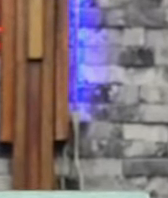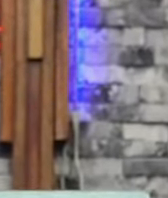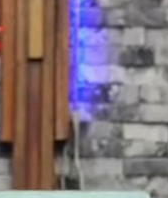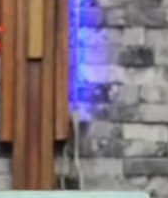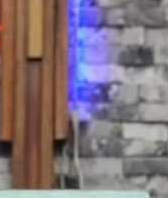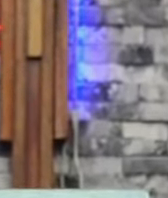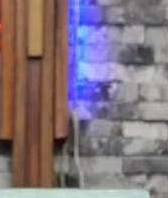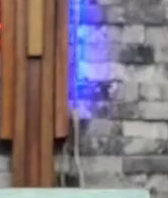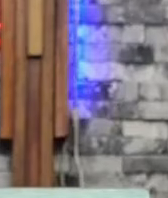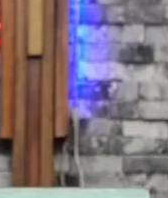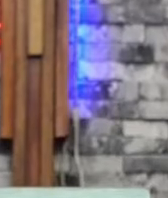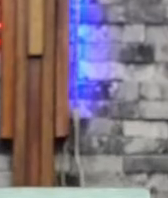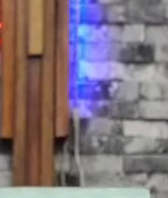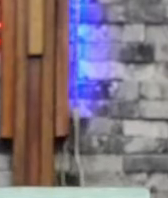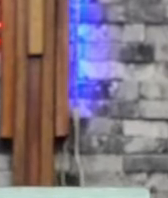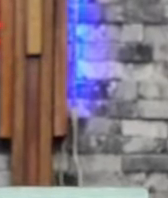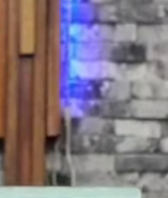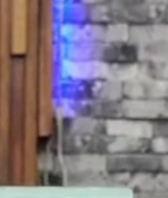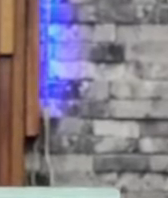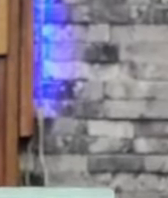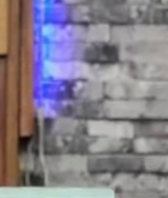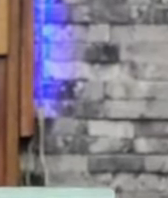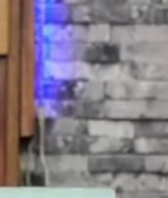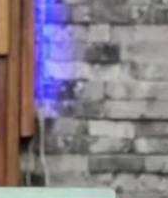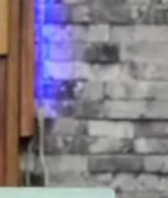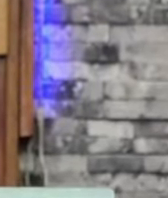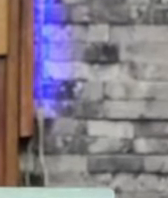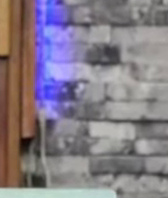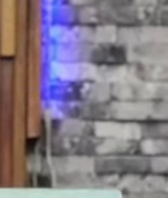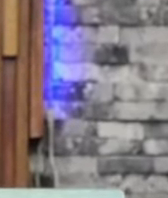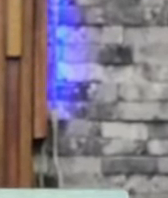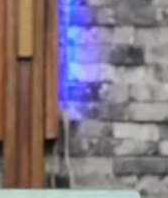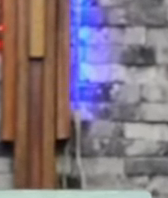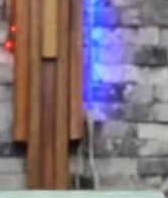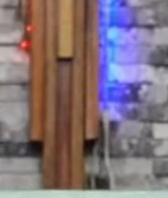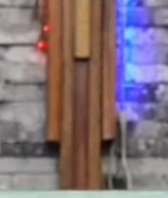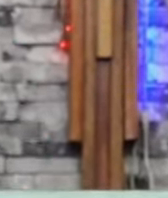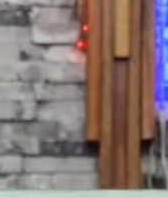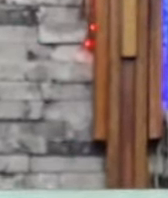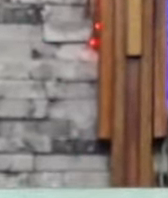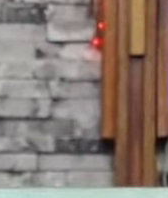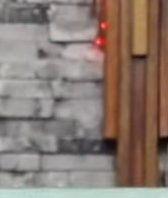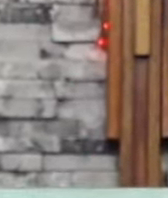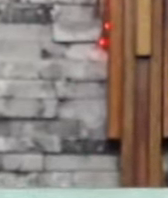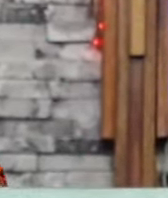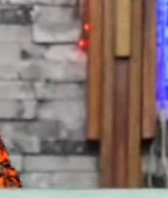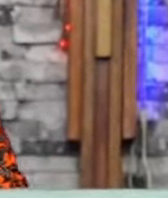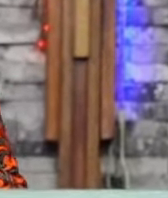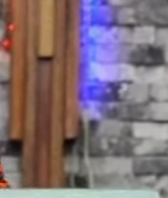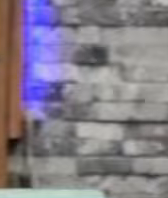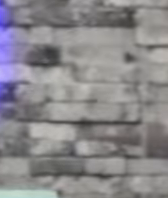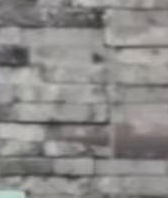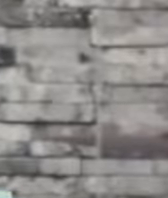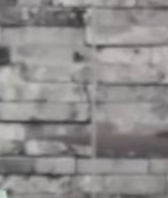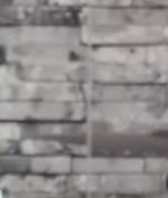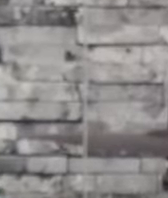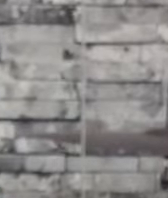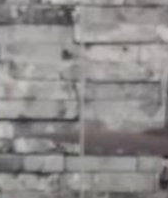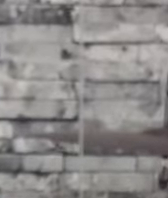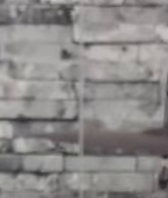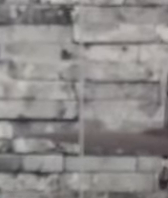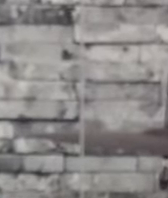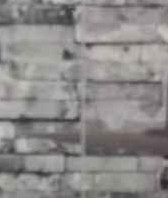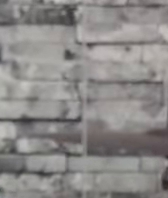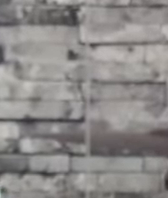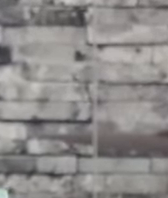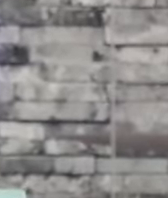Na wakapoteza binti wake wanne. And later on, the wife arrived on the other side. Na mke wake akavuka